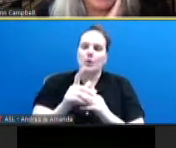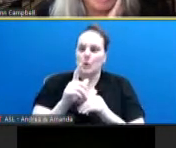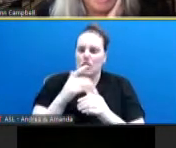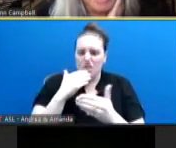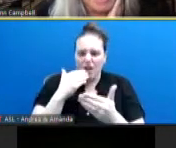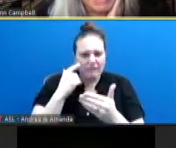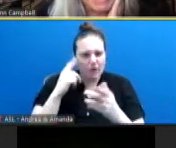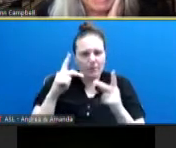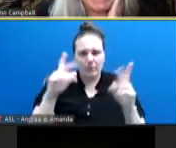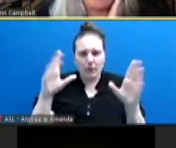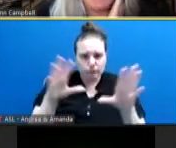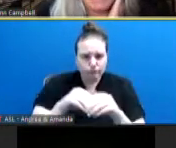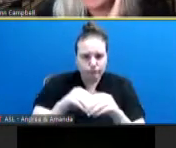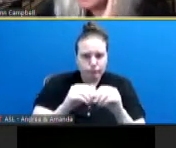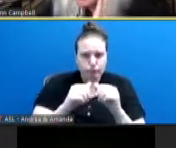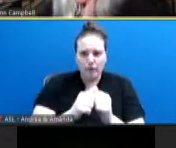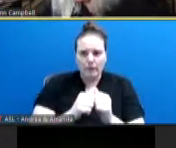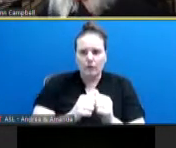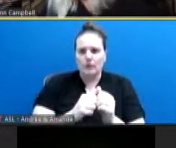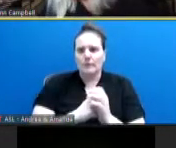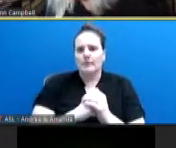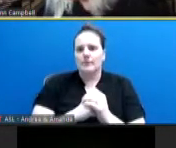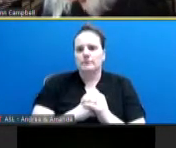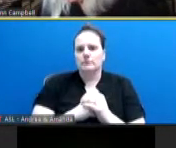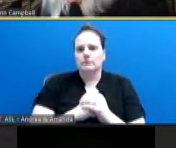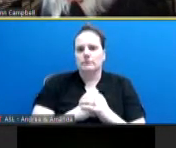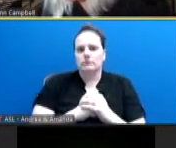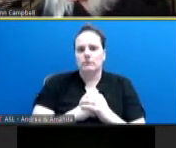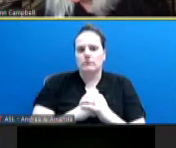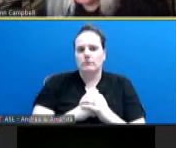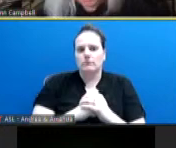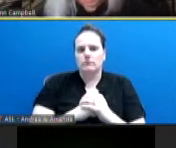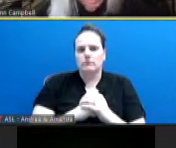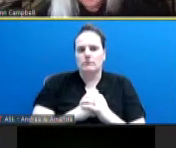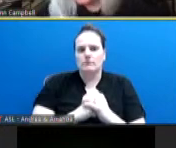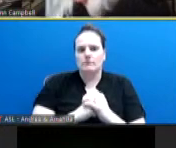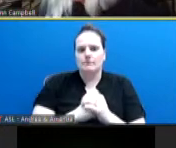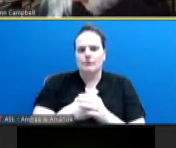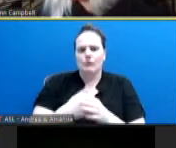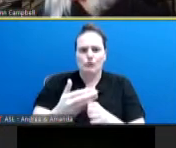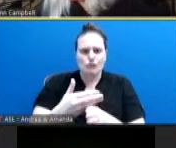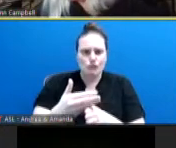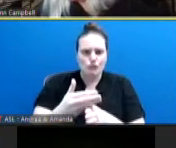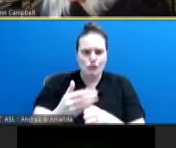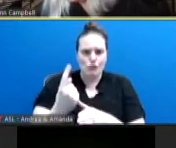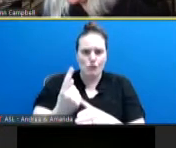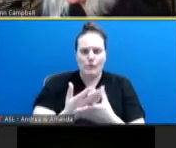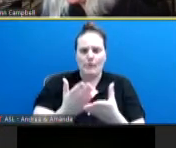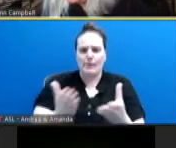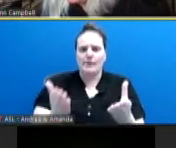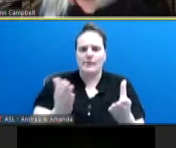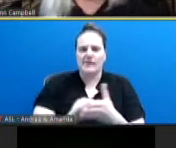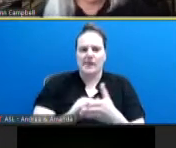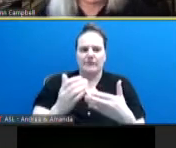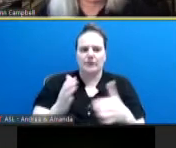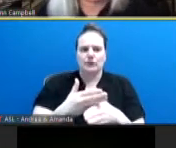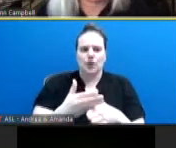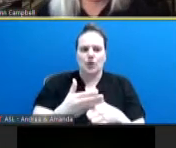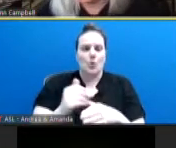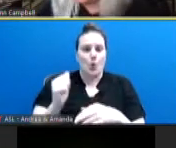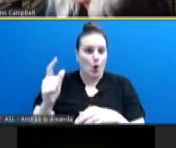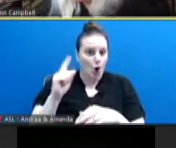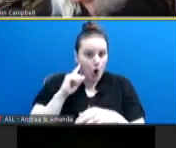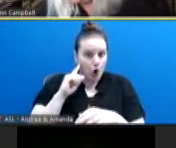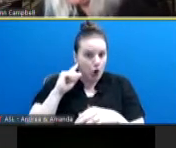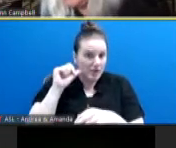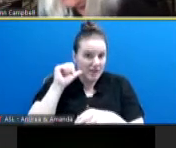together. And I just want to share one thing that was shared. We all heard